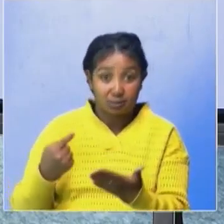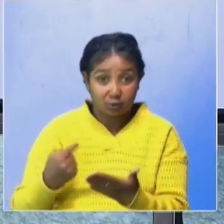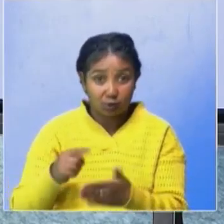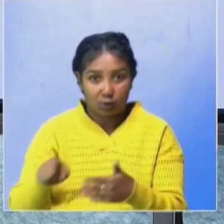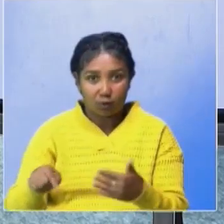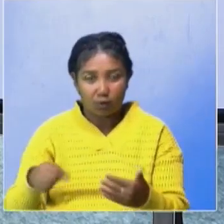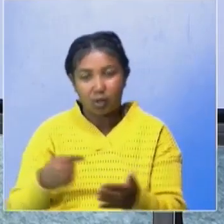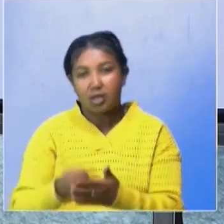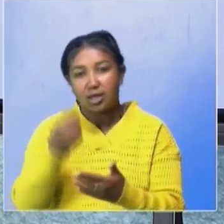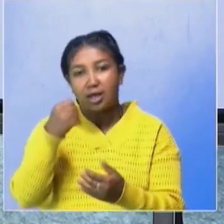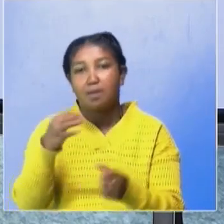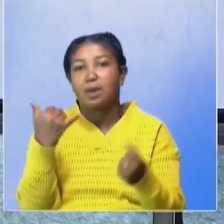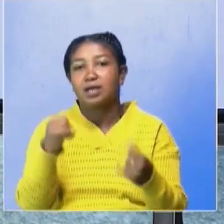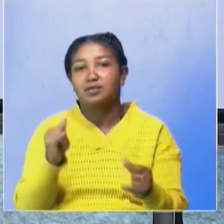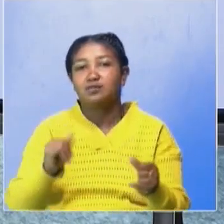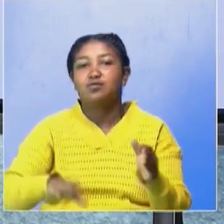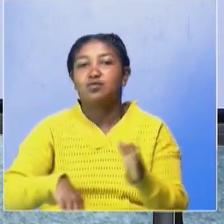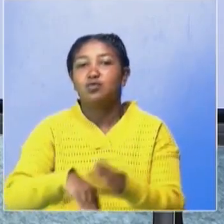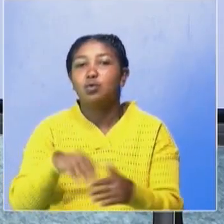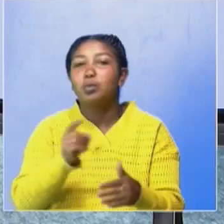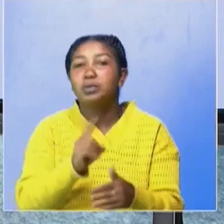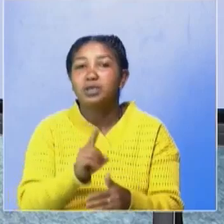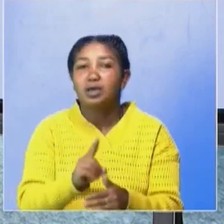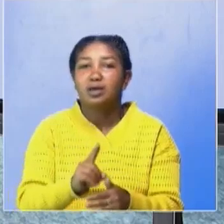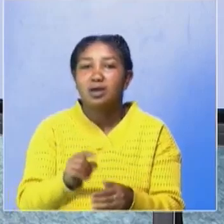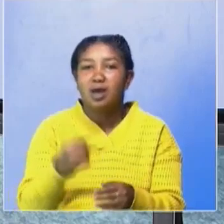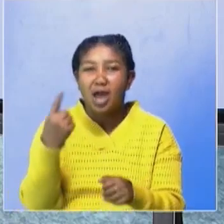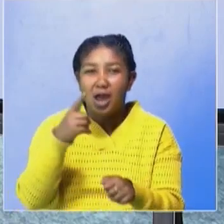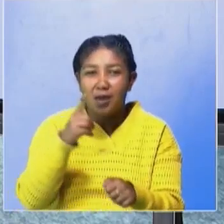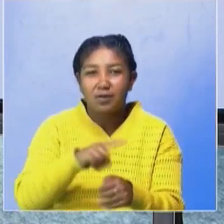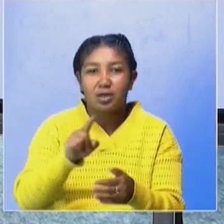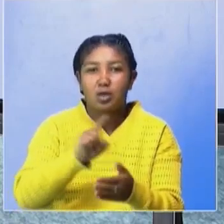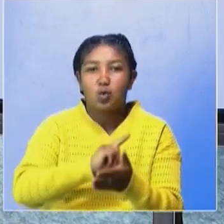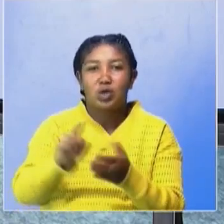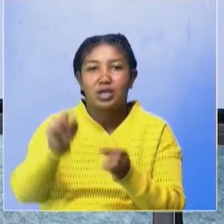let us say he plays football every weekend, and